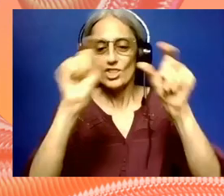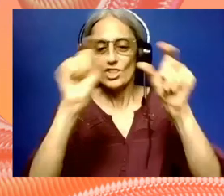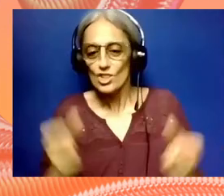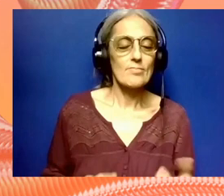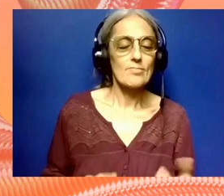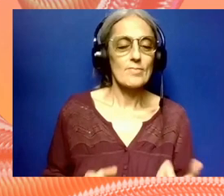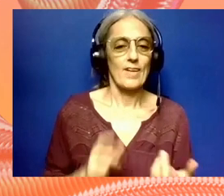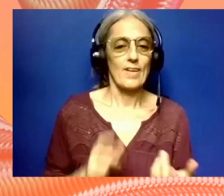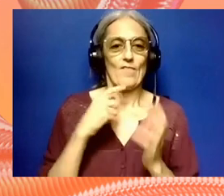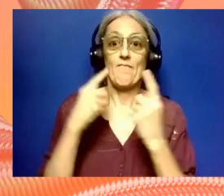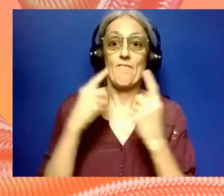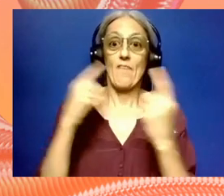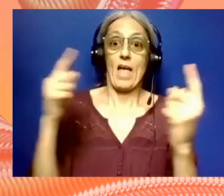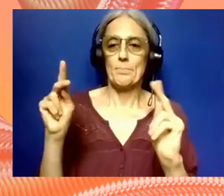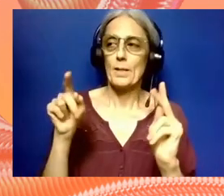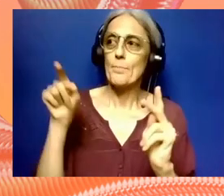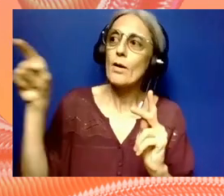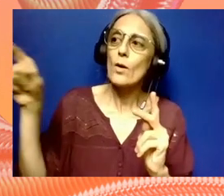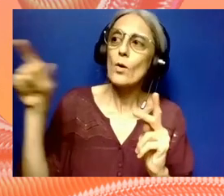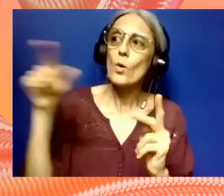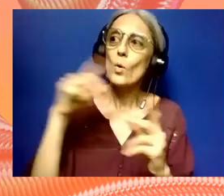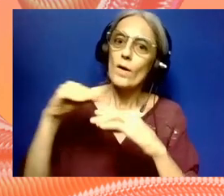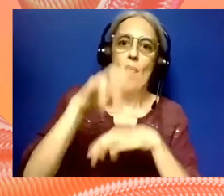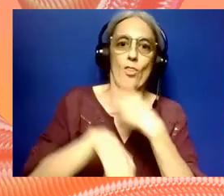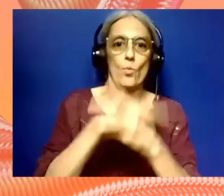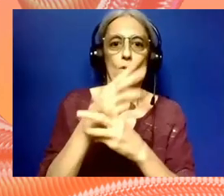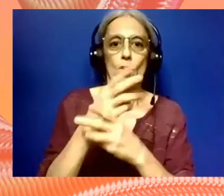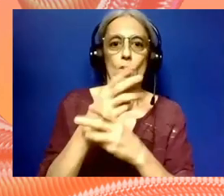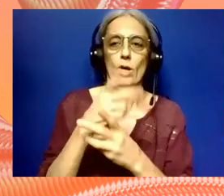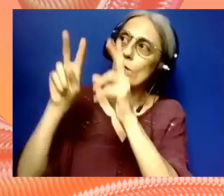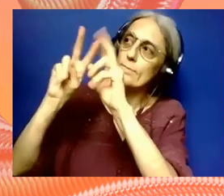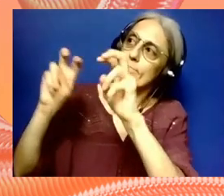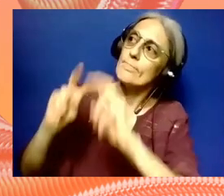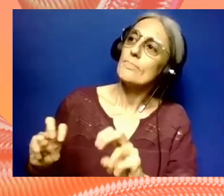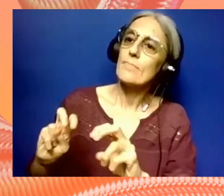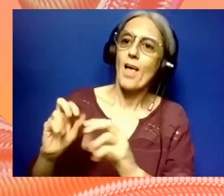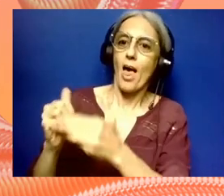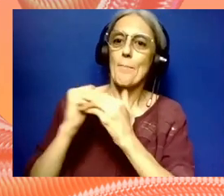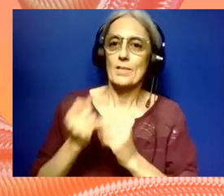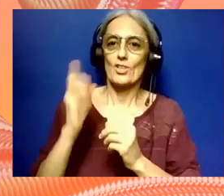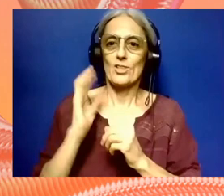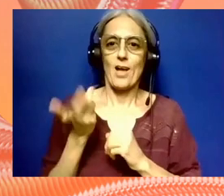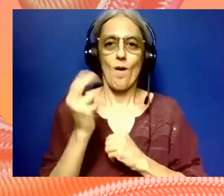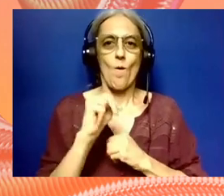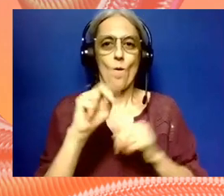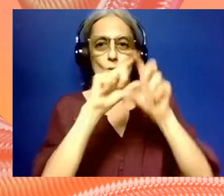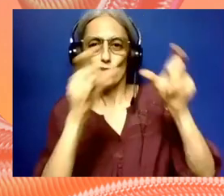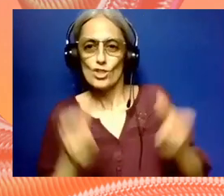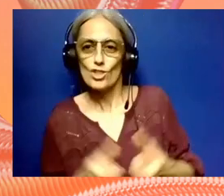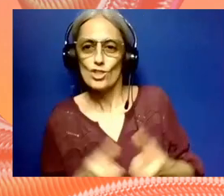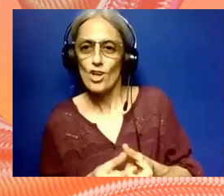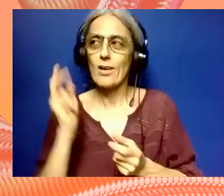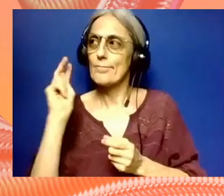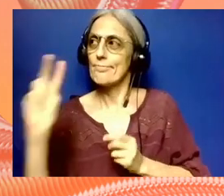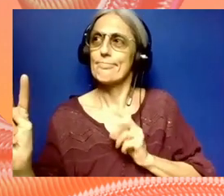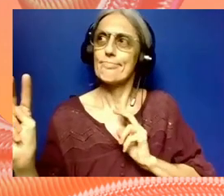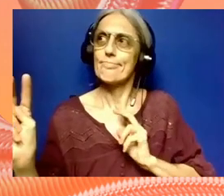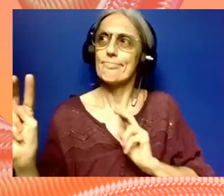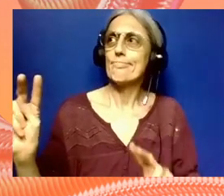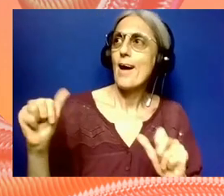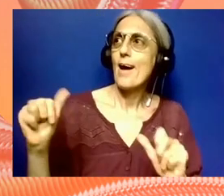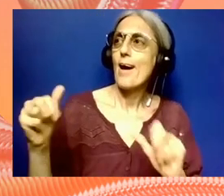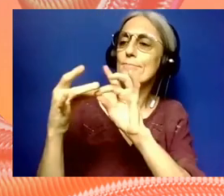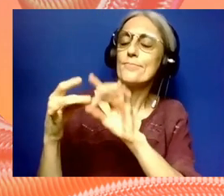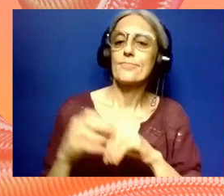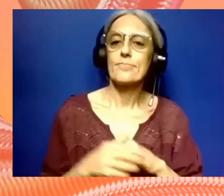world as a way to help us understand our own charts. I'm wondering how you balance that in your process as